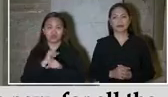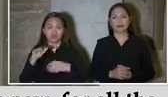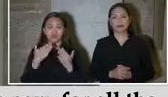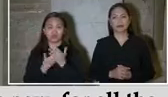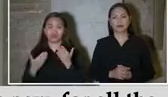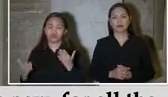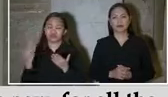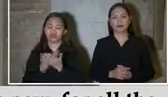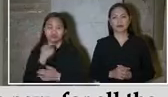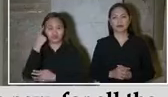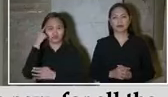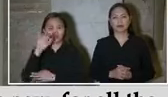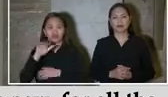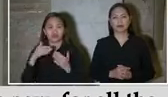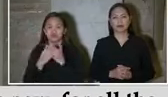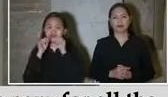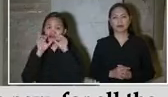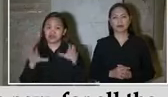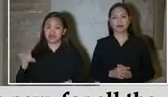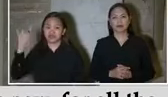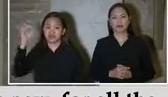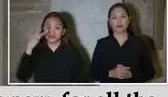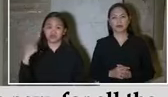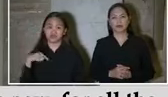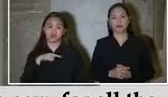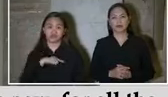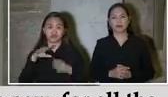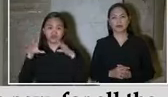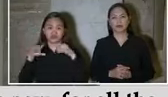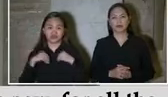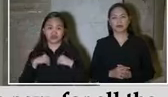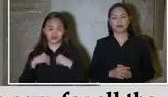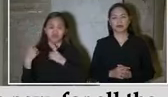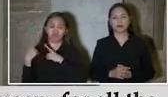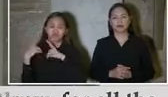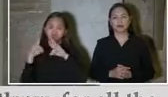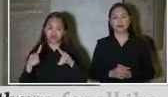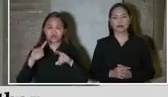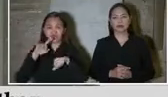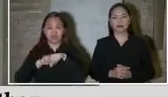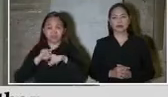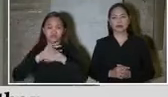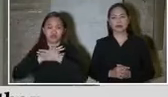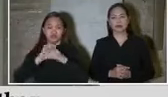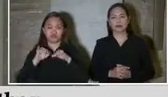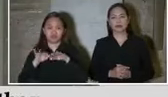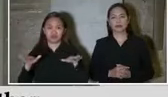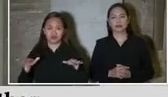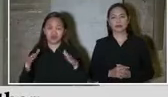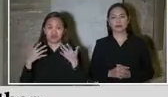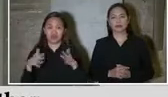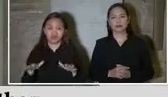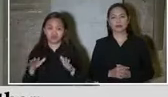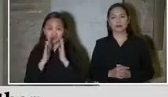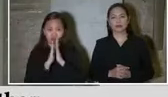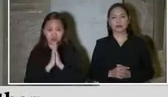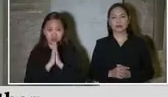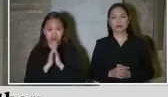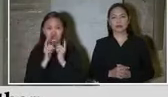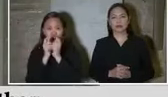for all the blessings and graces we received during the COVID pandemic. After every petition, let us